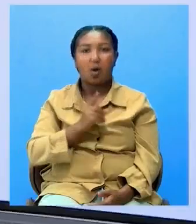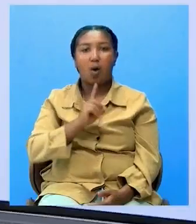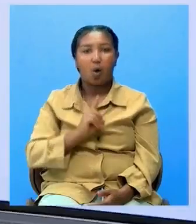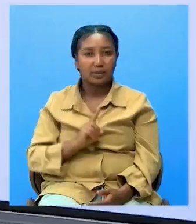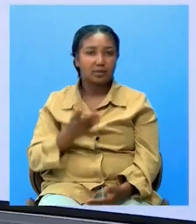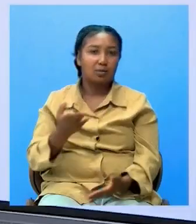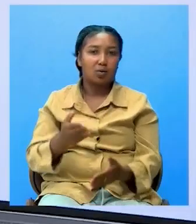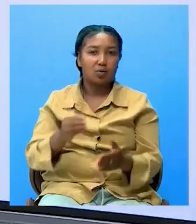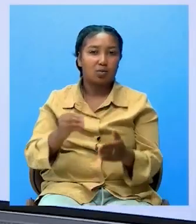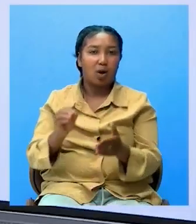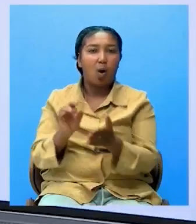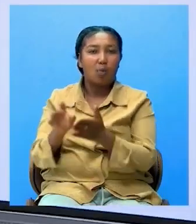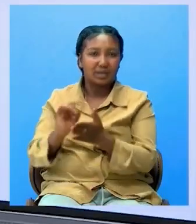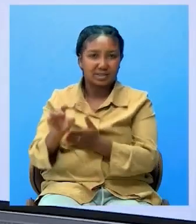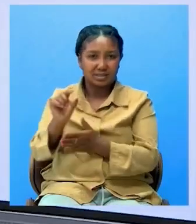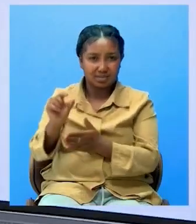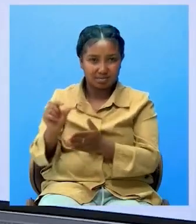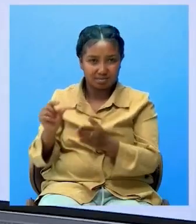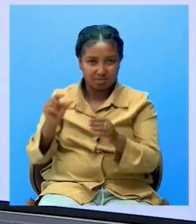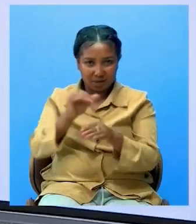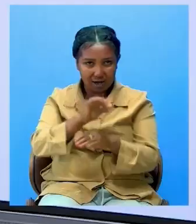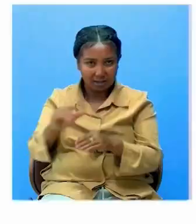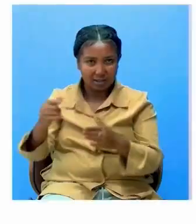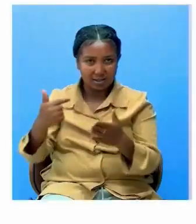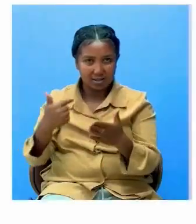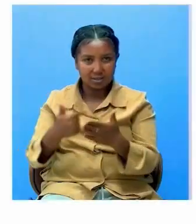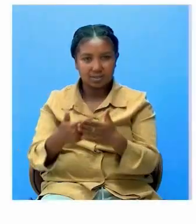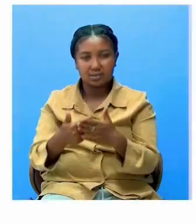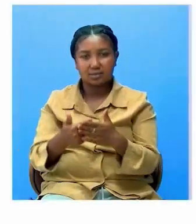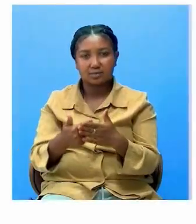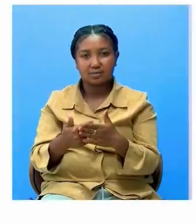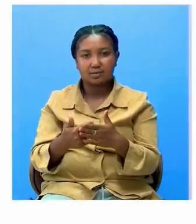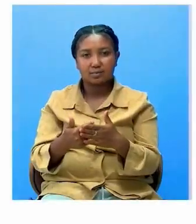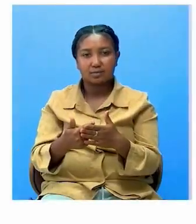omitted this one. In this sense, also we omitted